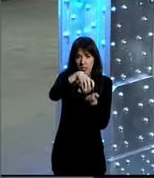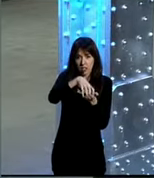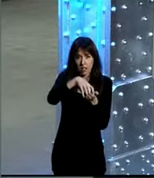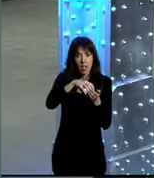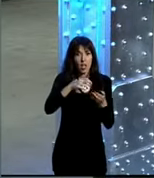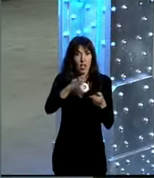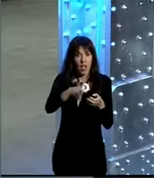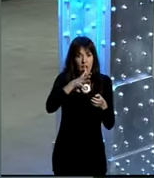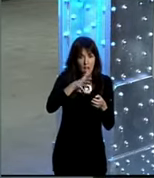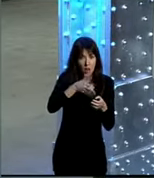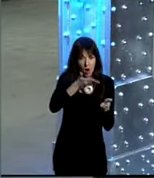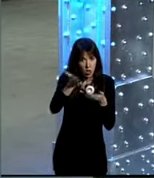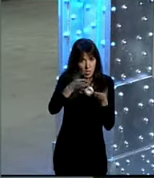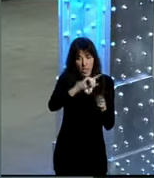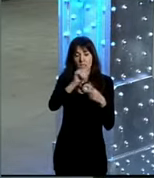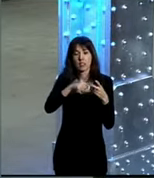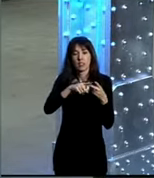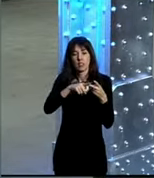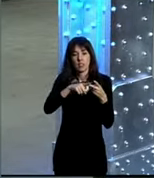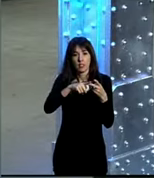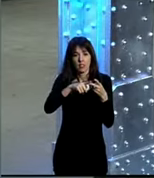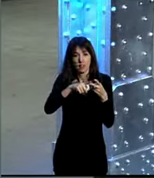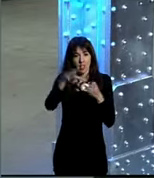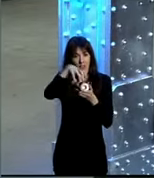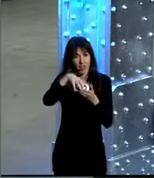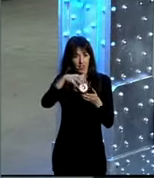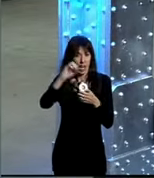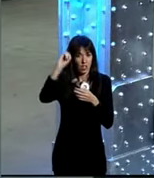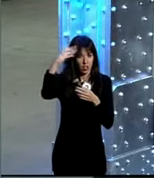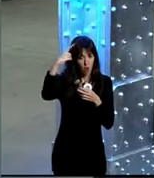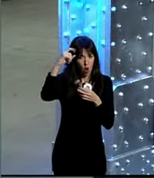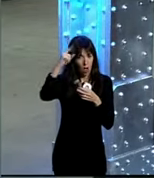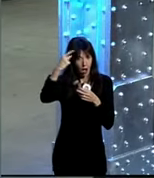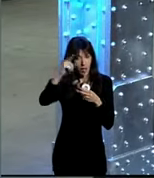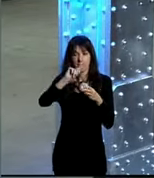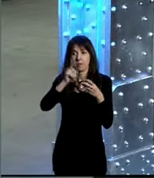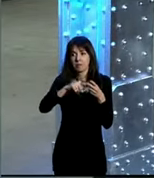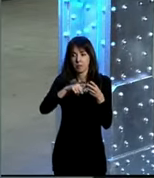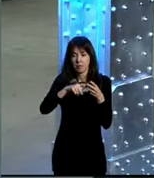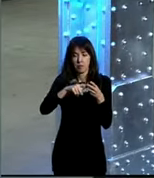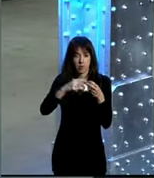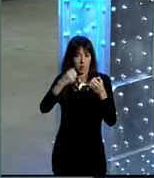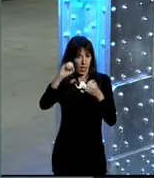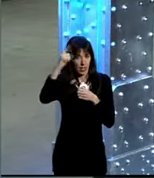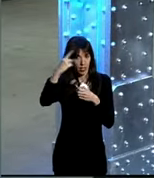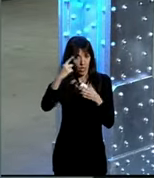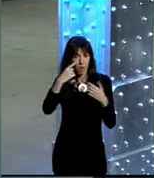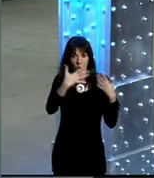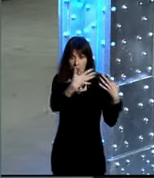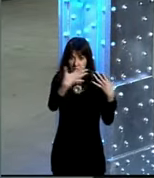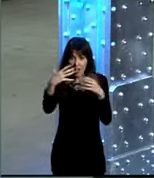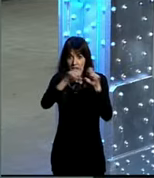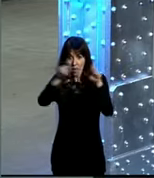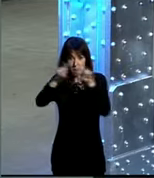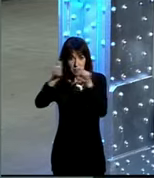them, create a campaign that would unify their stories. Now, these are 10 companies that, to some extent, are